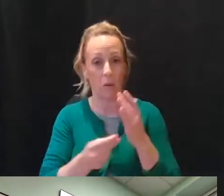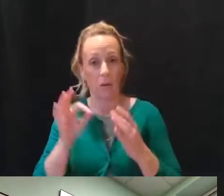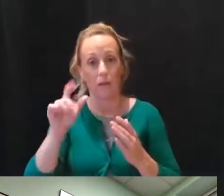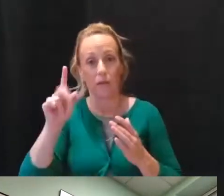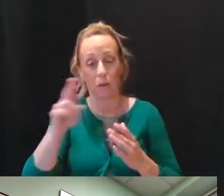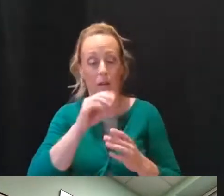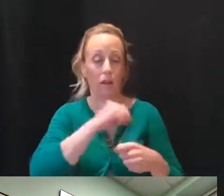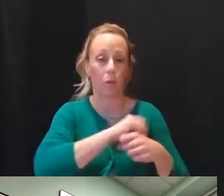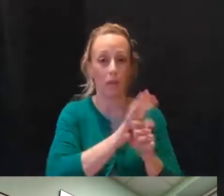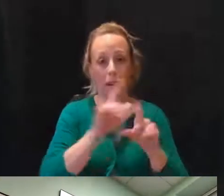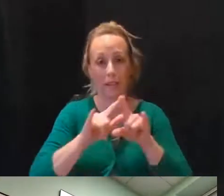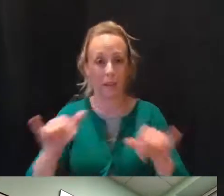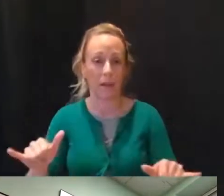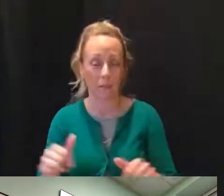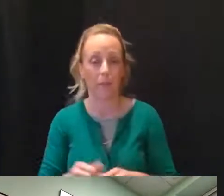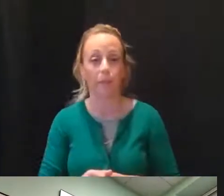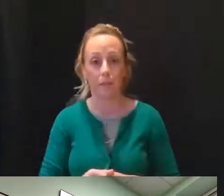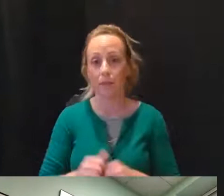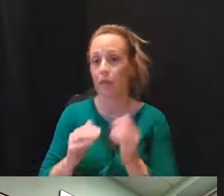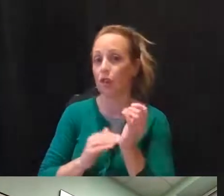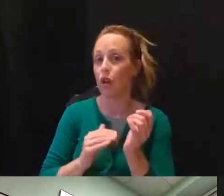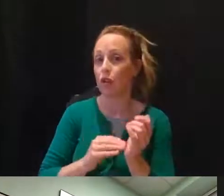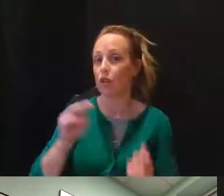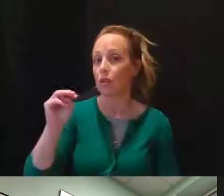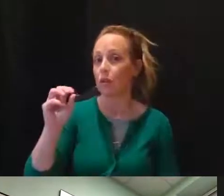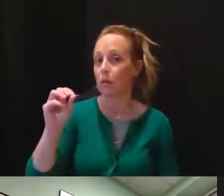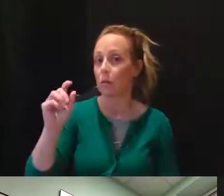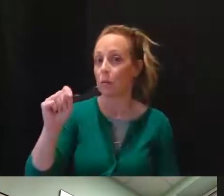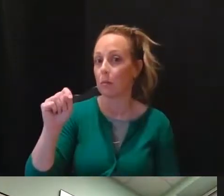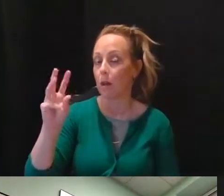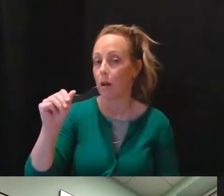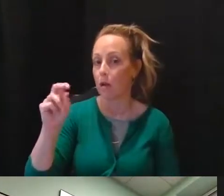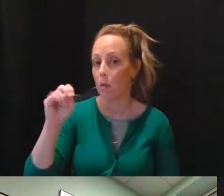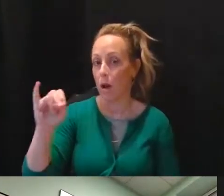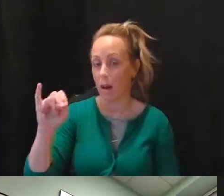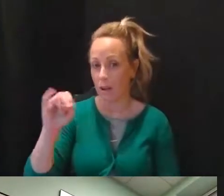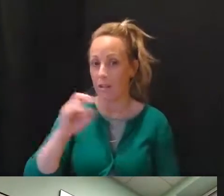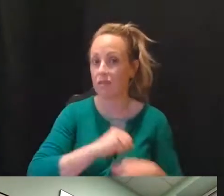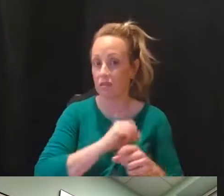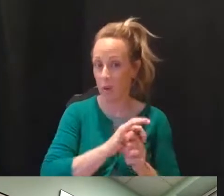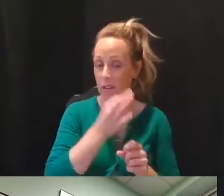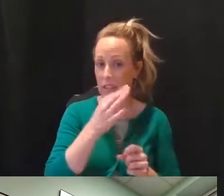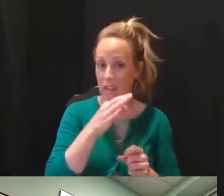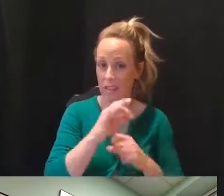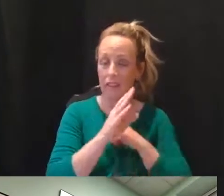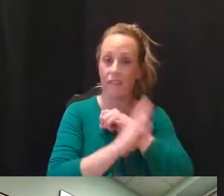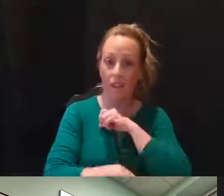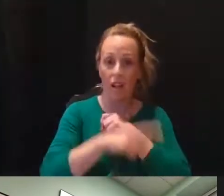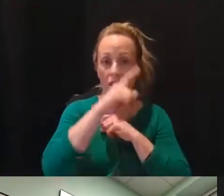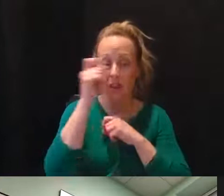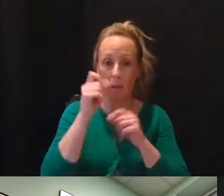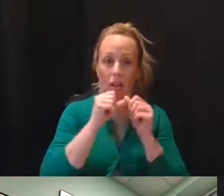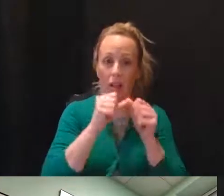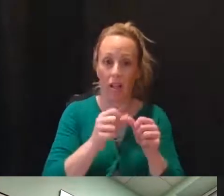Thank you. Dr. Motwani, so will there be flu with COVID-19 in the fall and the summer? Is that what we're expecting?